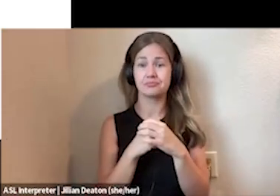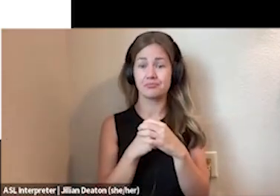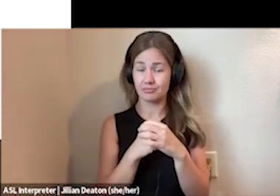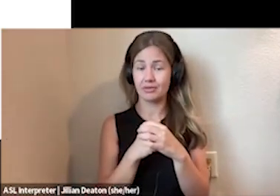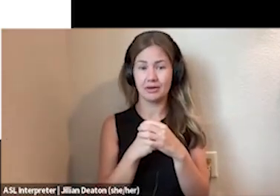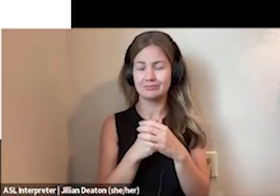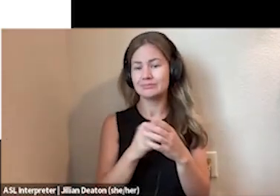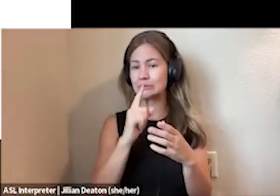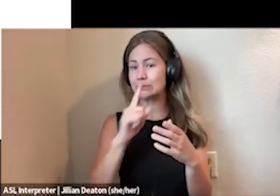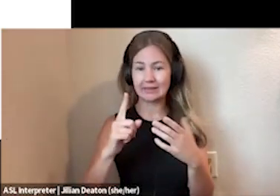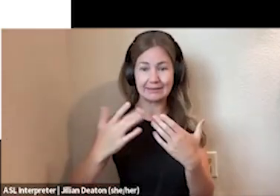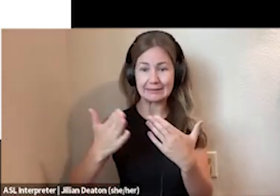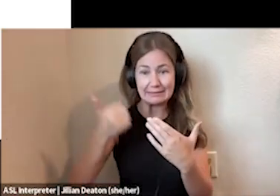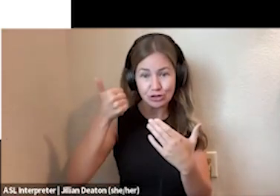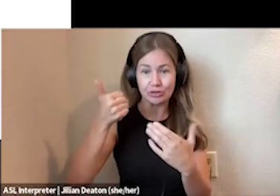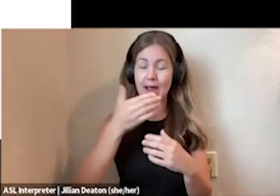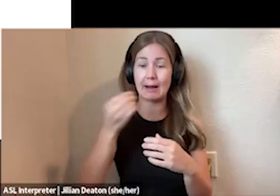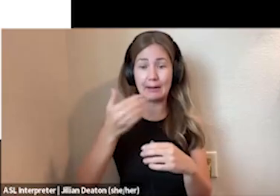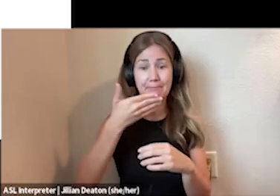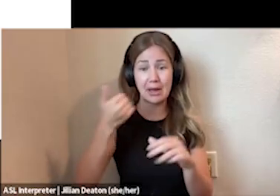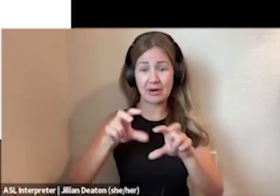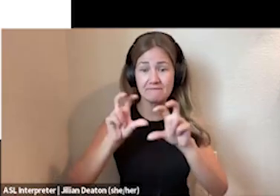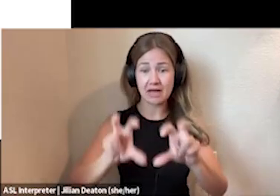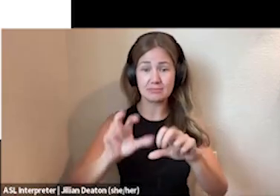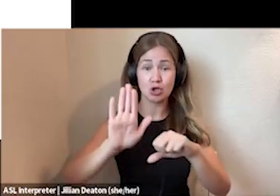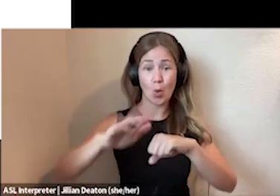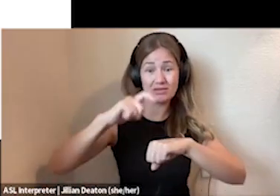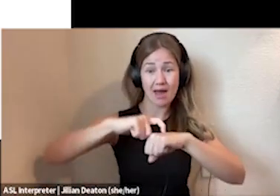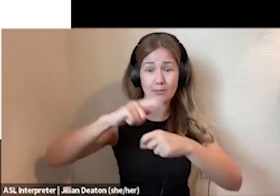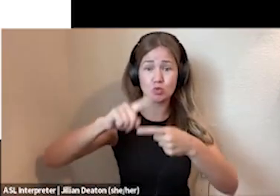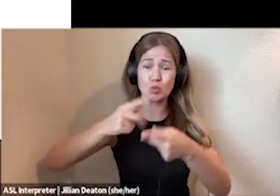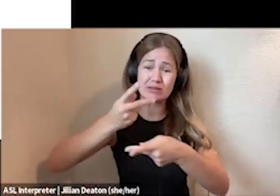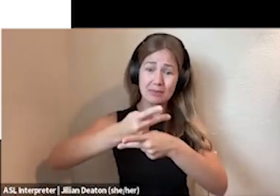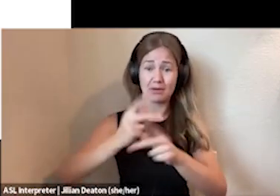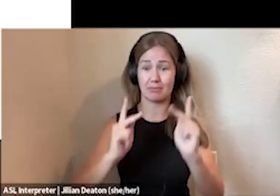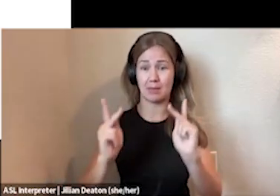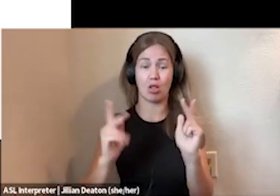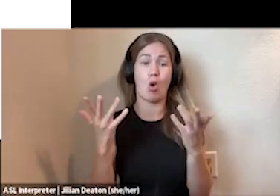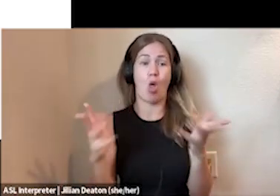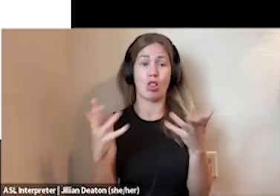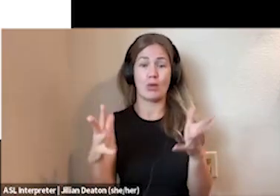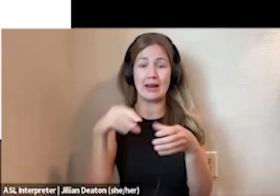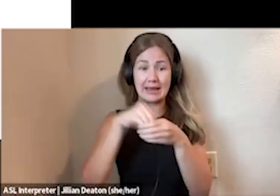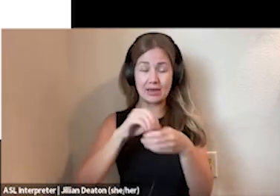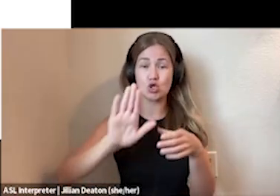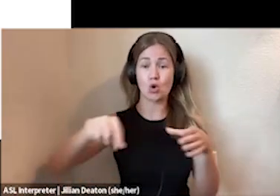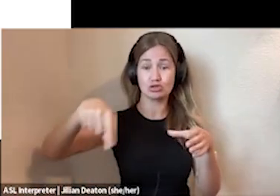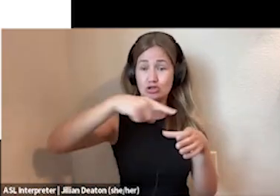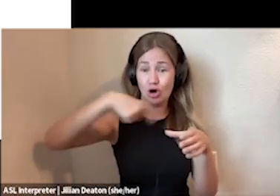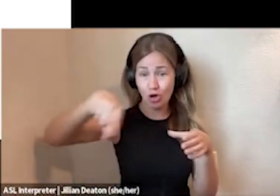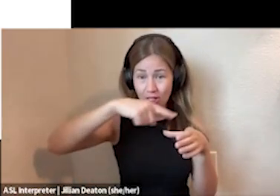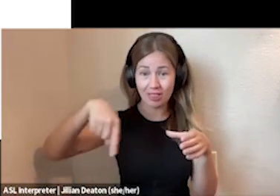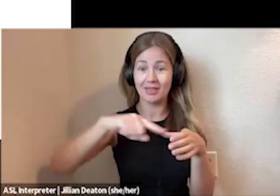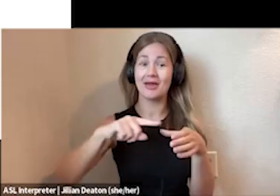is much easier and a better investment of time to retain the people who are already in your circle than to have to start from scratch